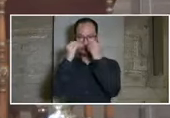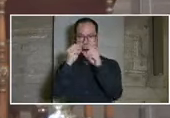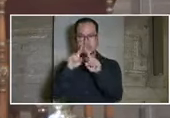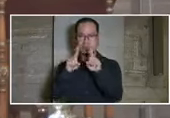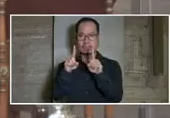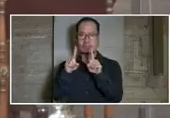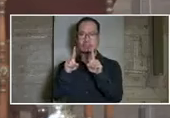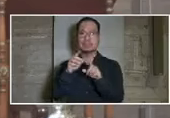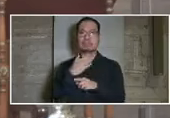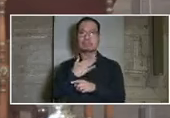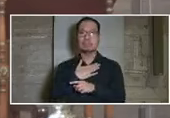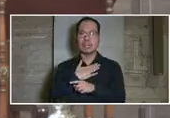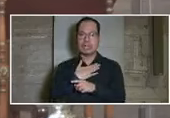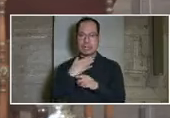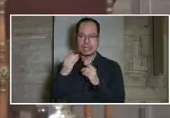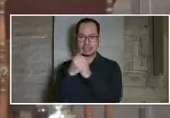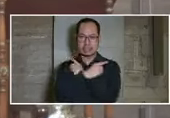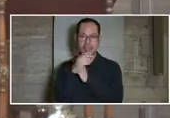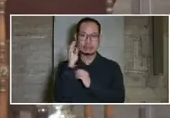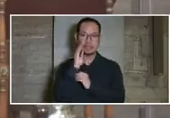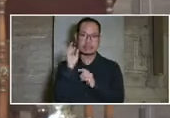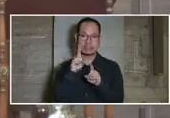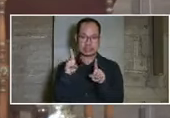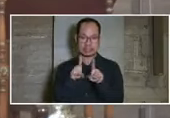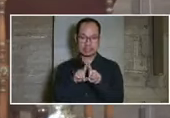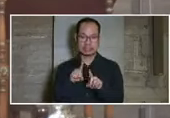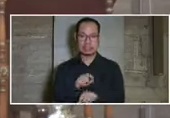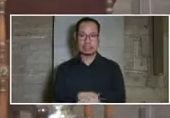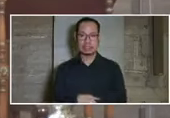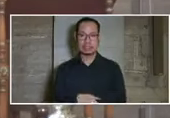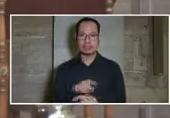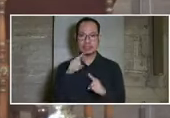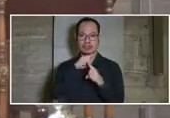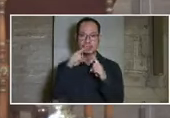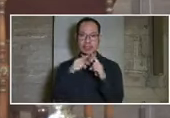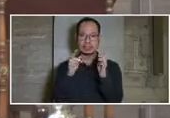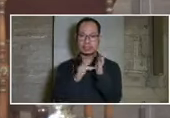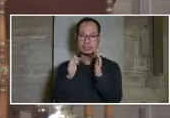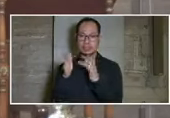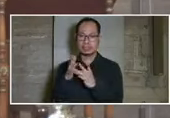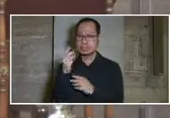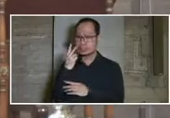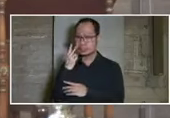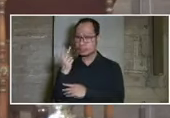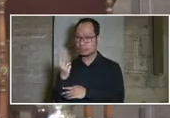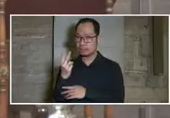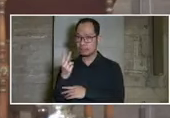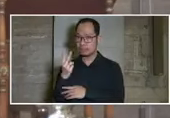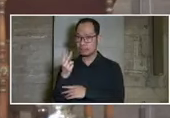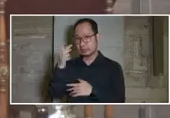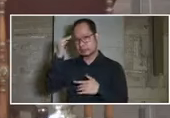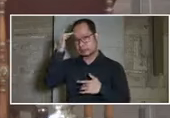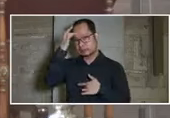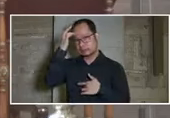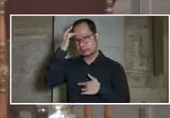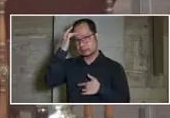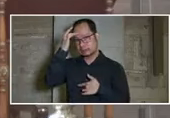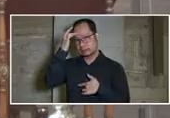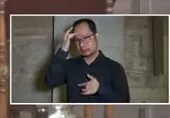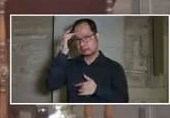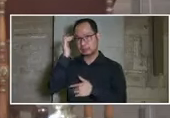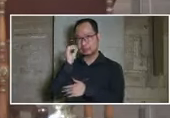But my dear brothers and sisters, when Jesus saw the sickness of this